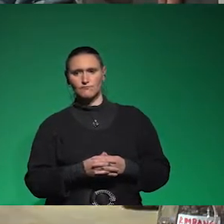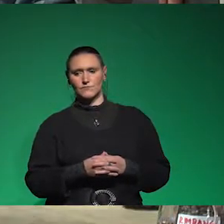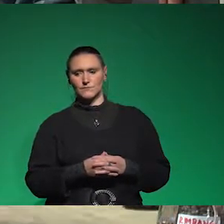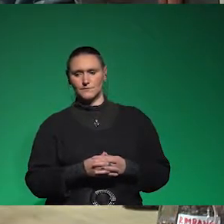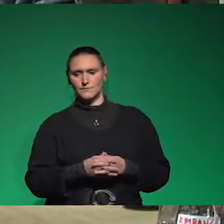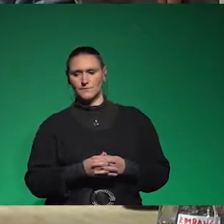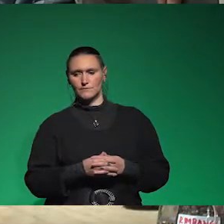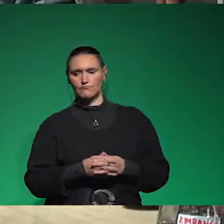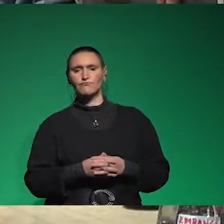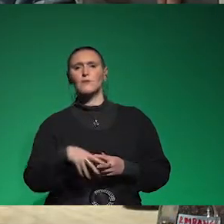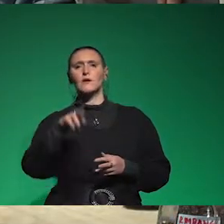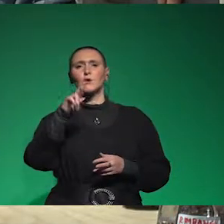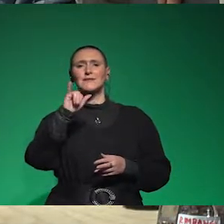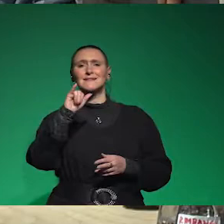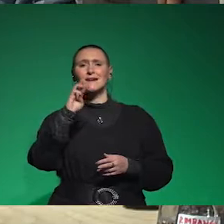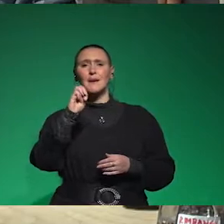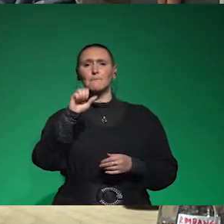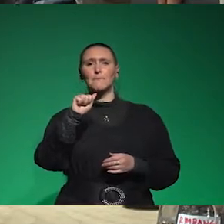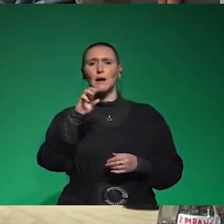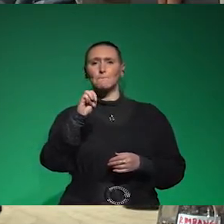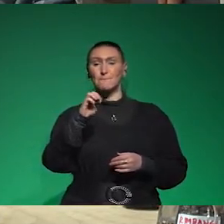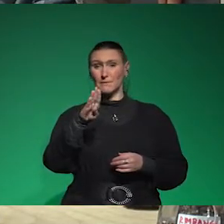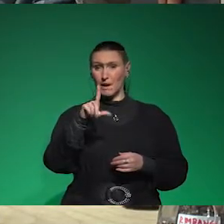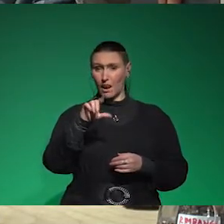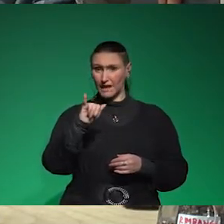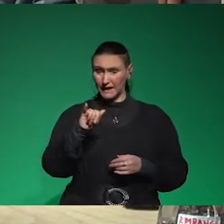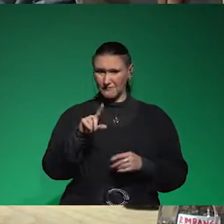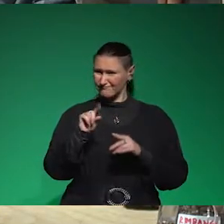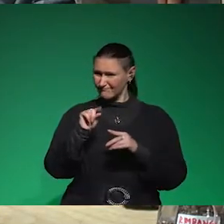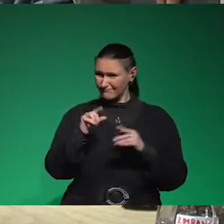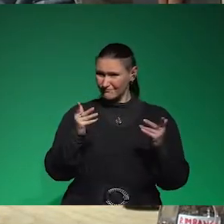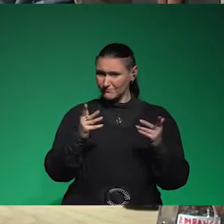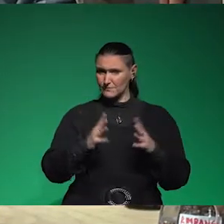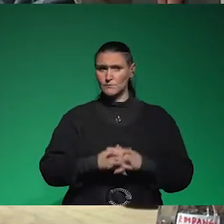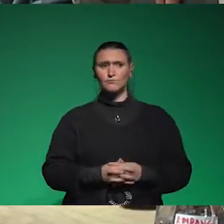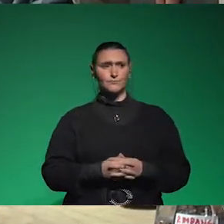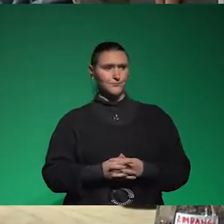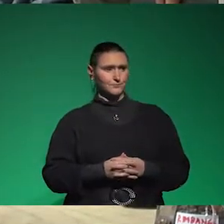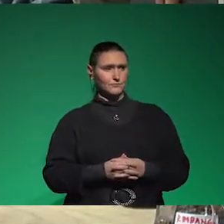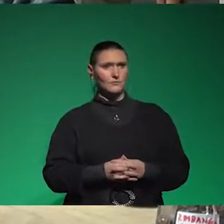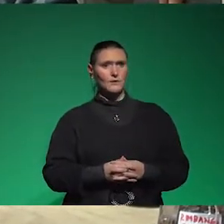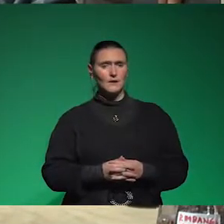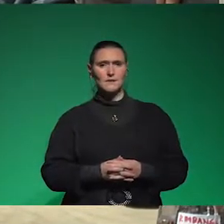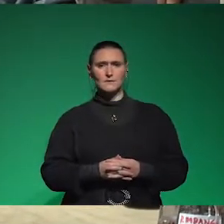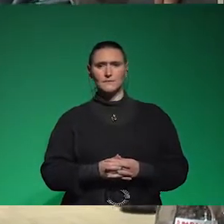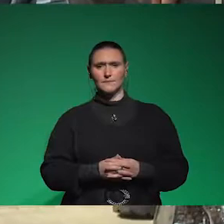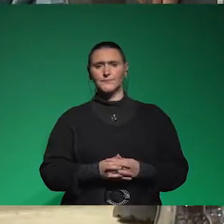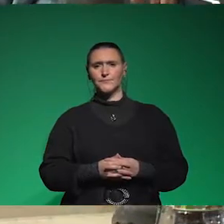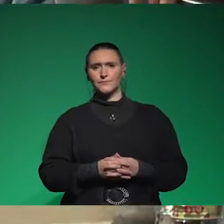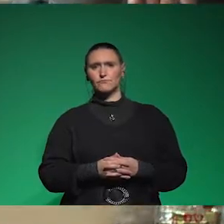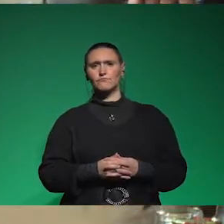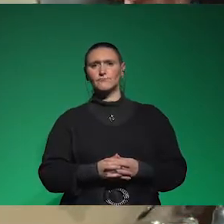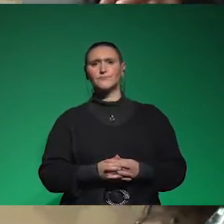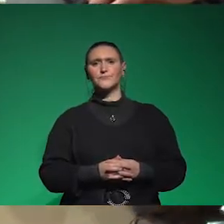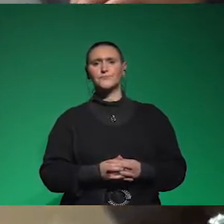that it's many people knows it as the home for a Sumatran tiger, which is also